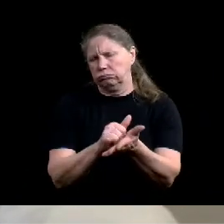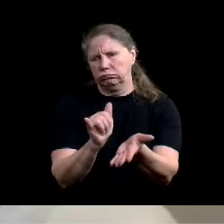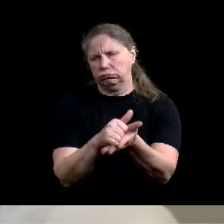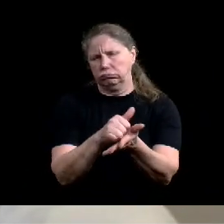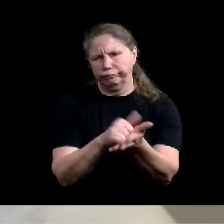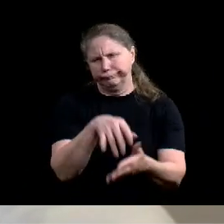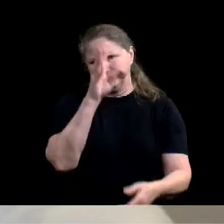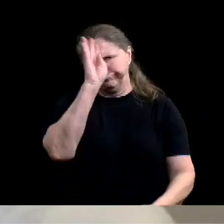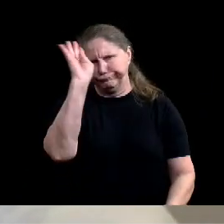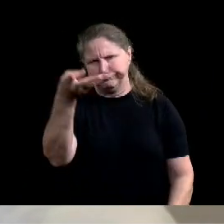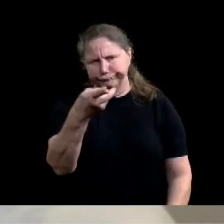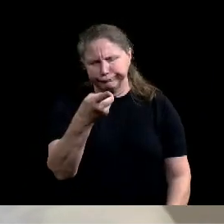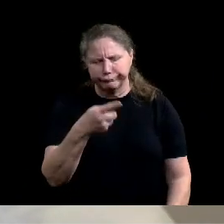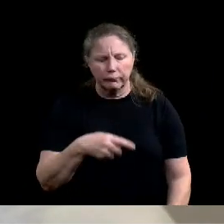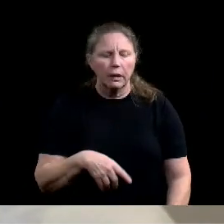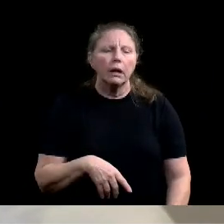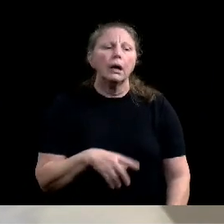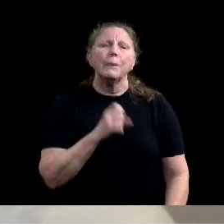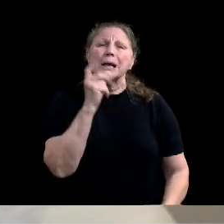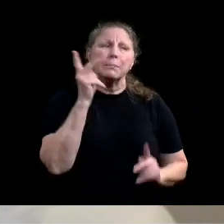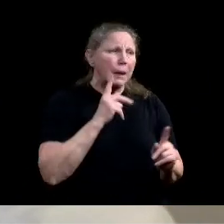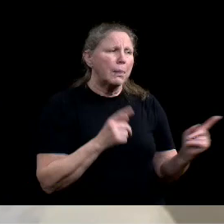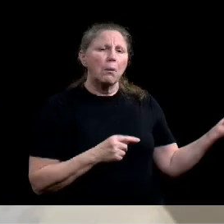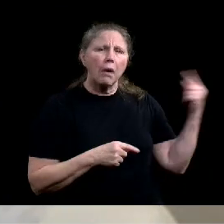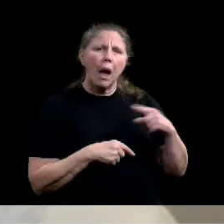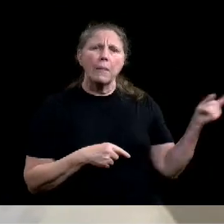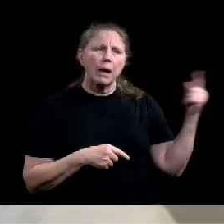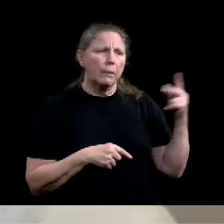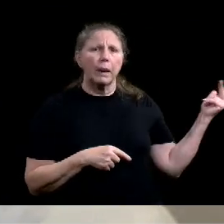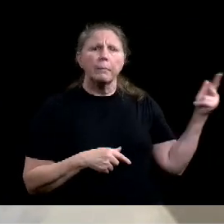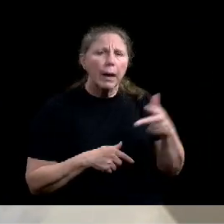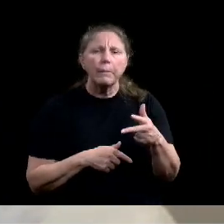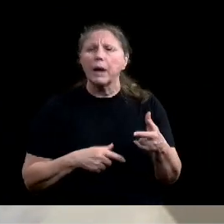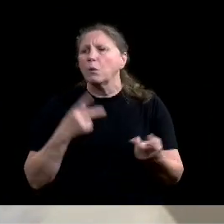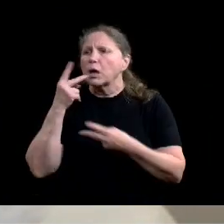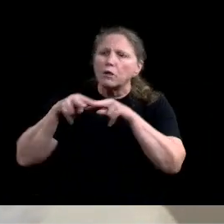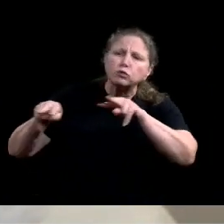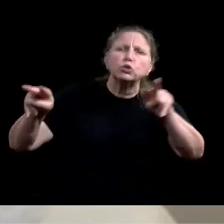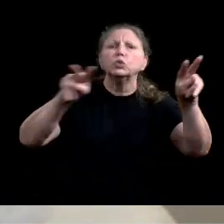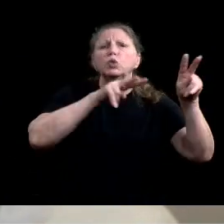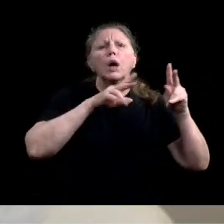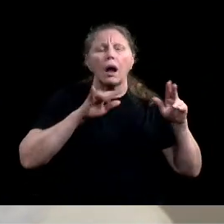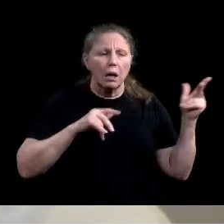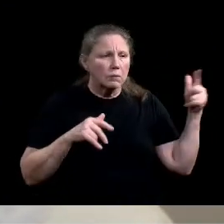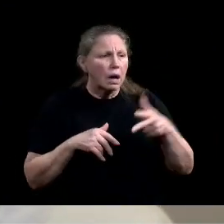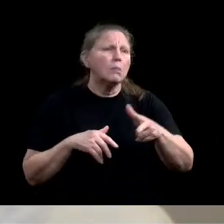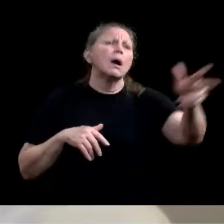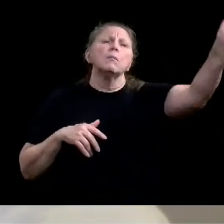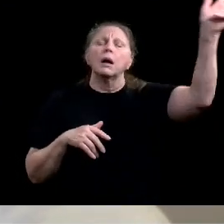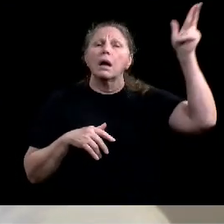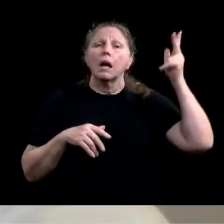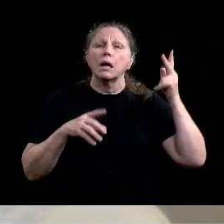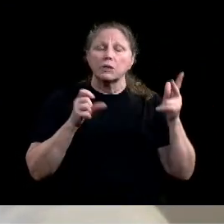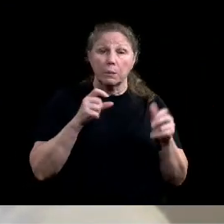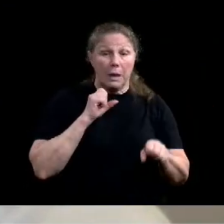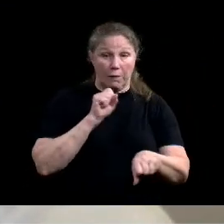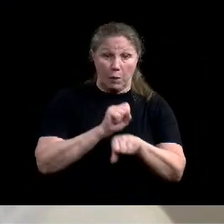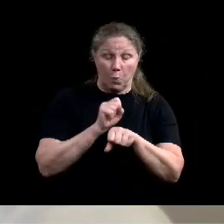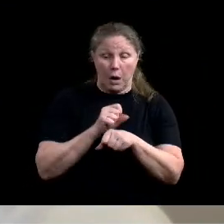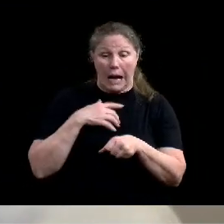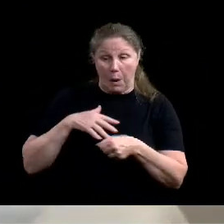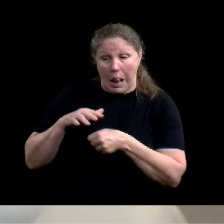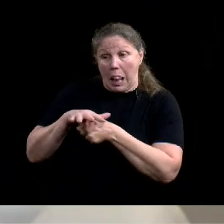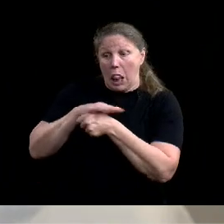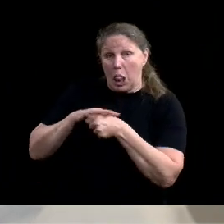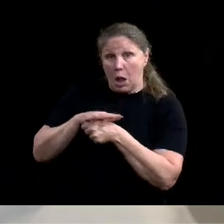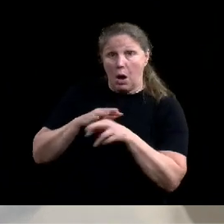in Waco and occurring sporadically. But if we can work to keep RT, the effective reproductive number, less than